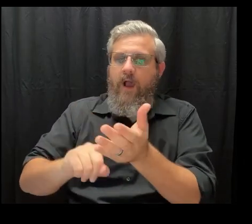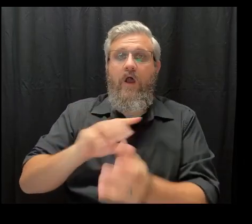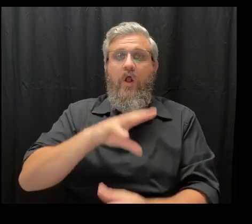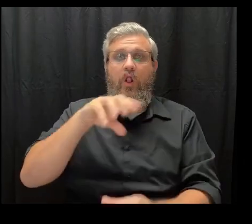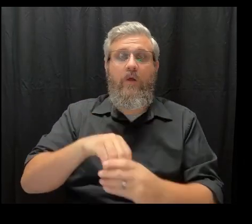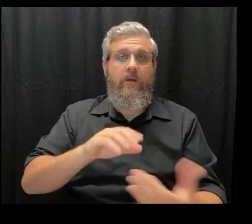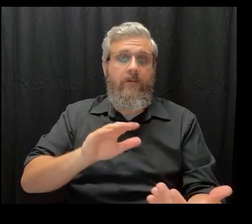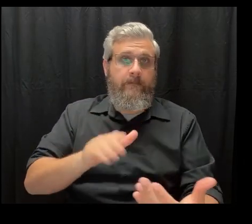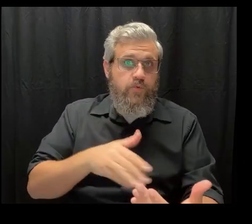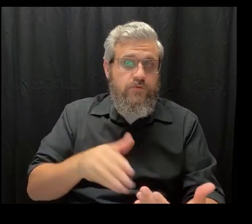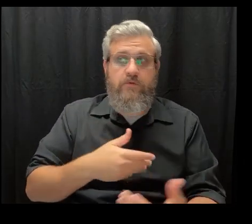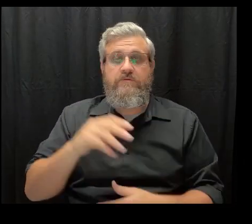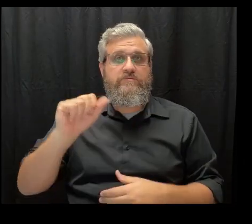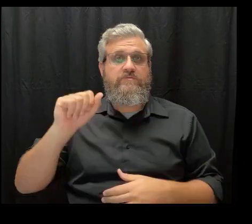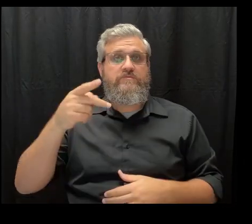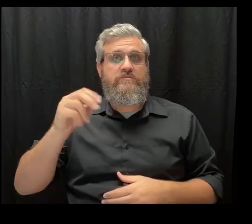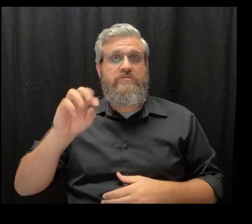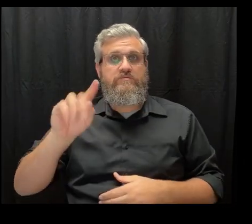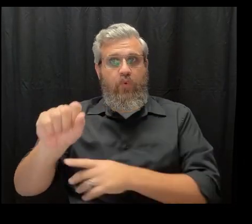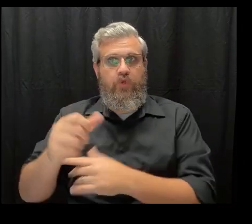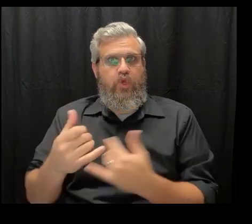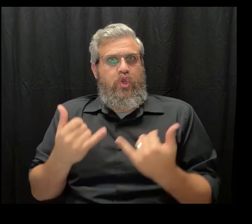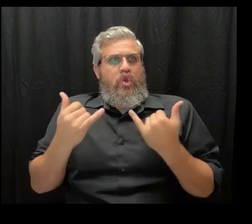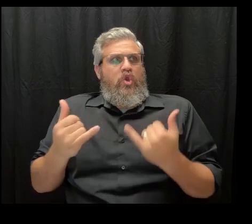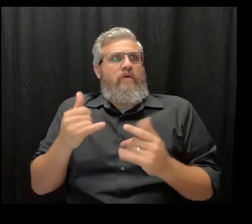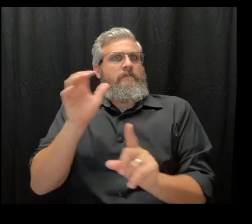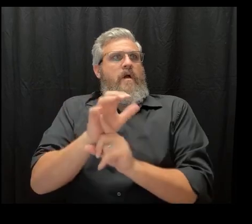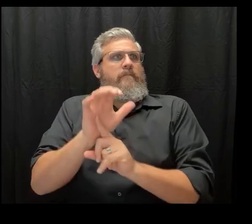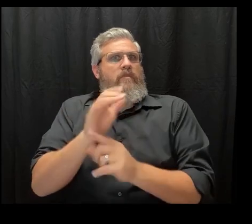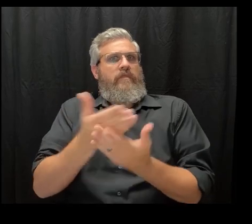culture references into lessons.